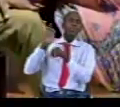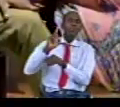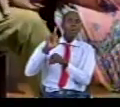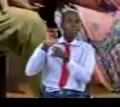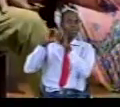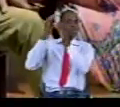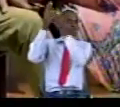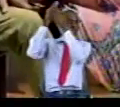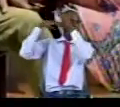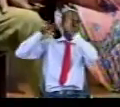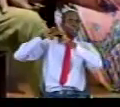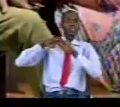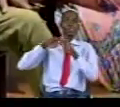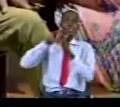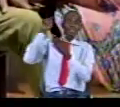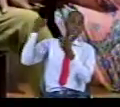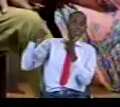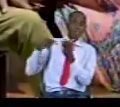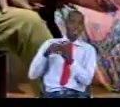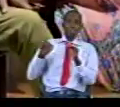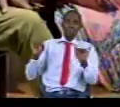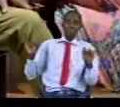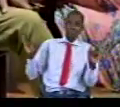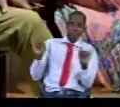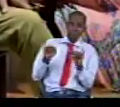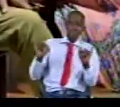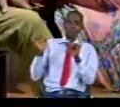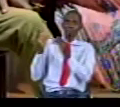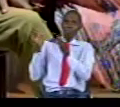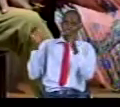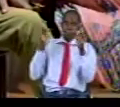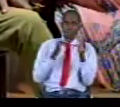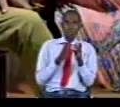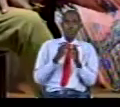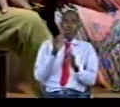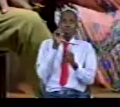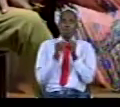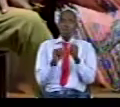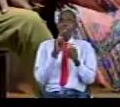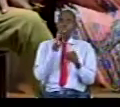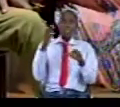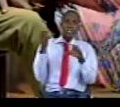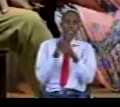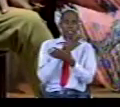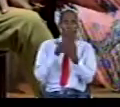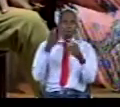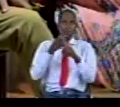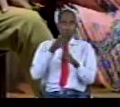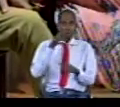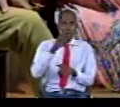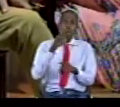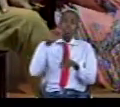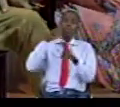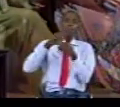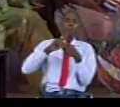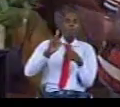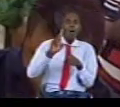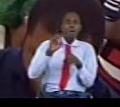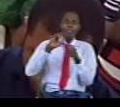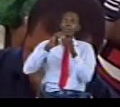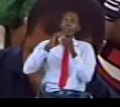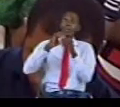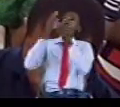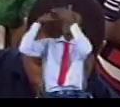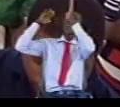heaven. This same Jesus, which is taken from you into where? Into heaven, shall